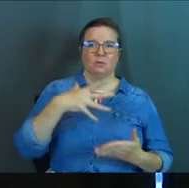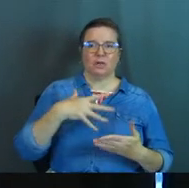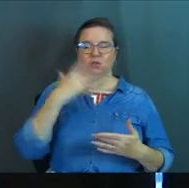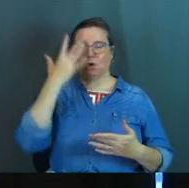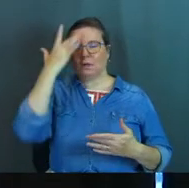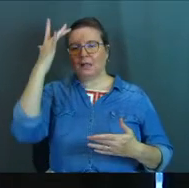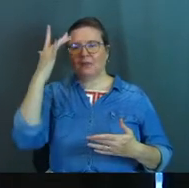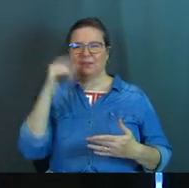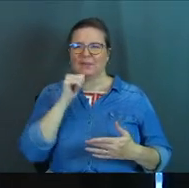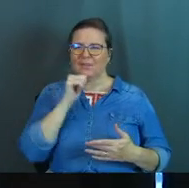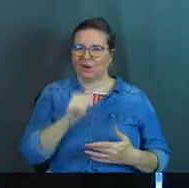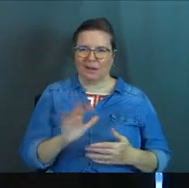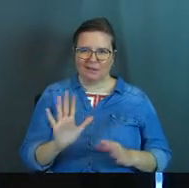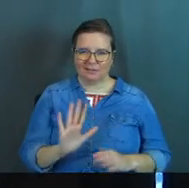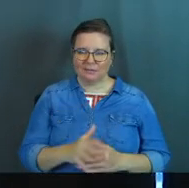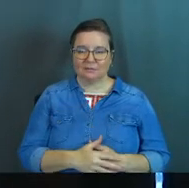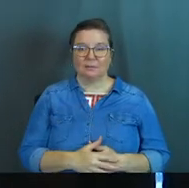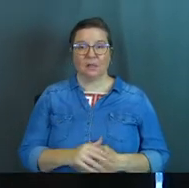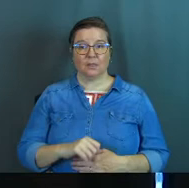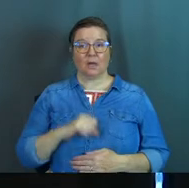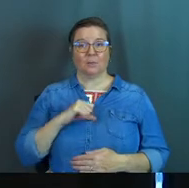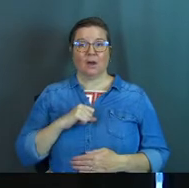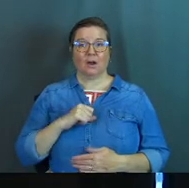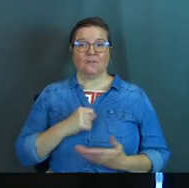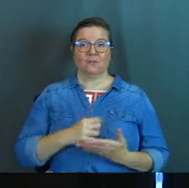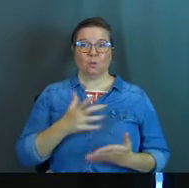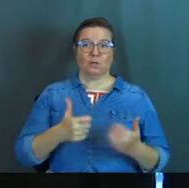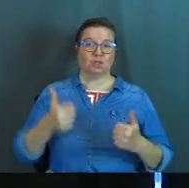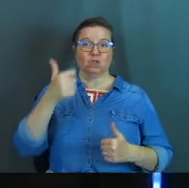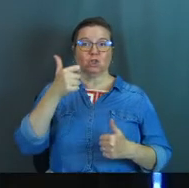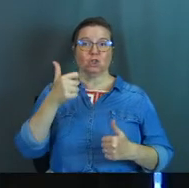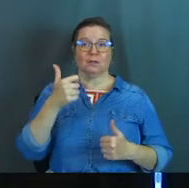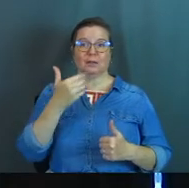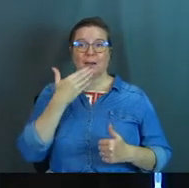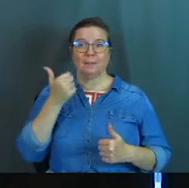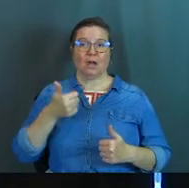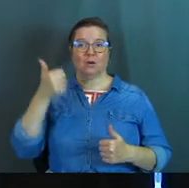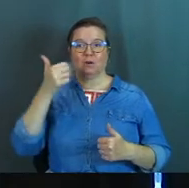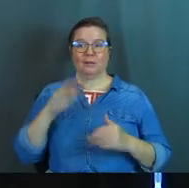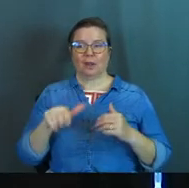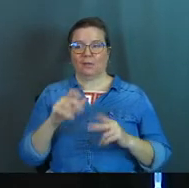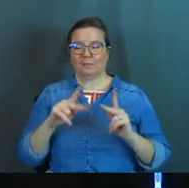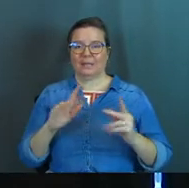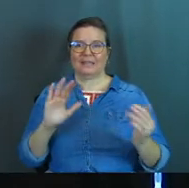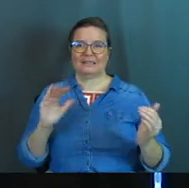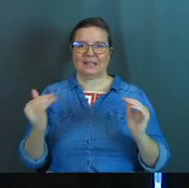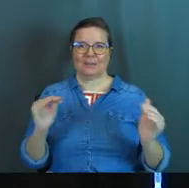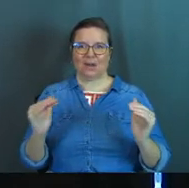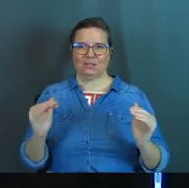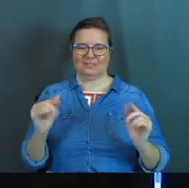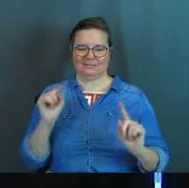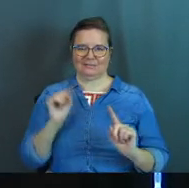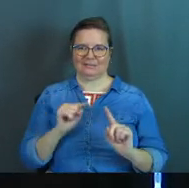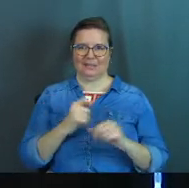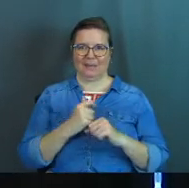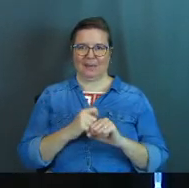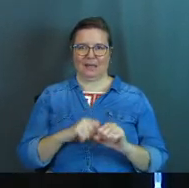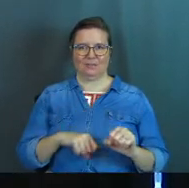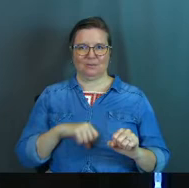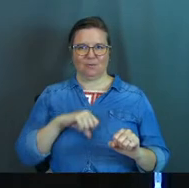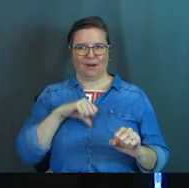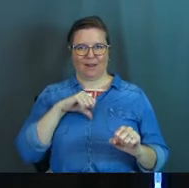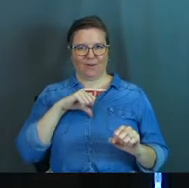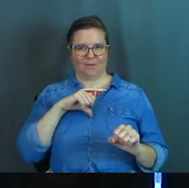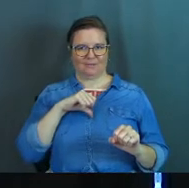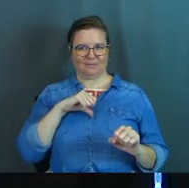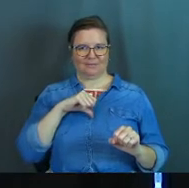good looking, but they're not. They're proud of being richer and clever and better looking than other people. It's the comparison that makes you